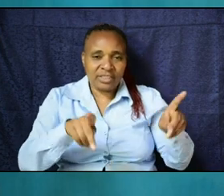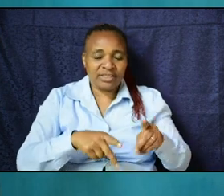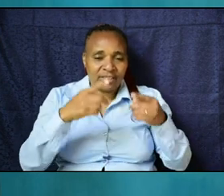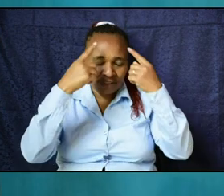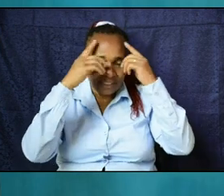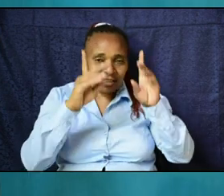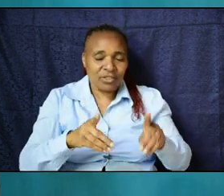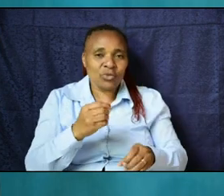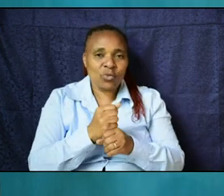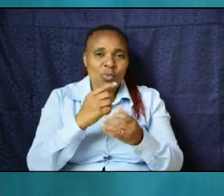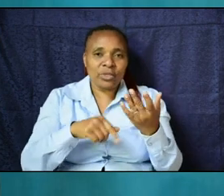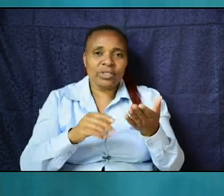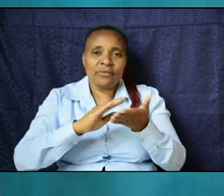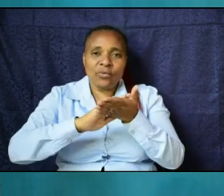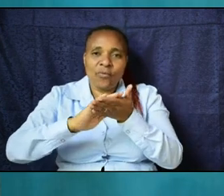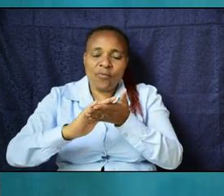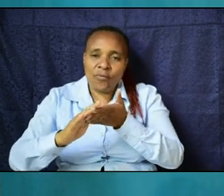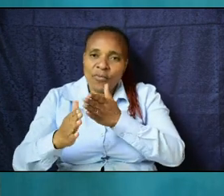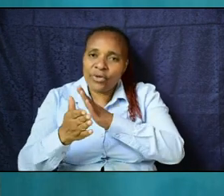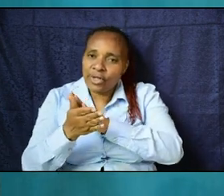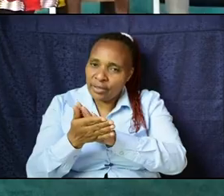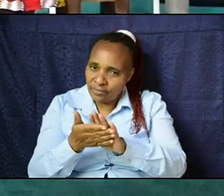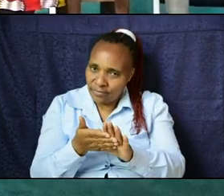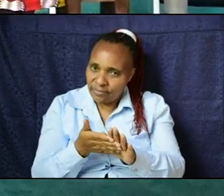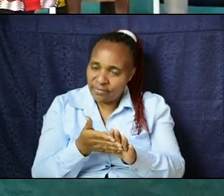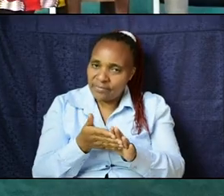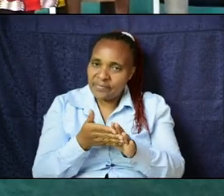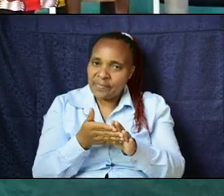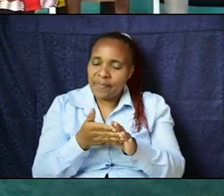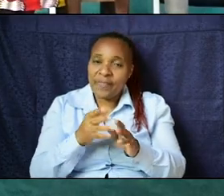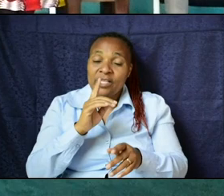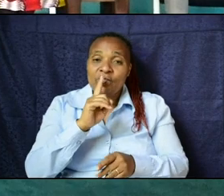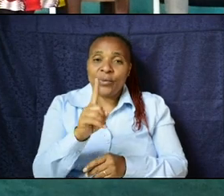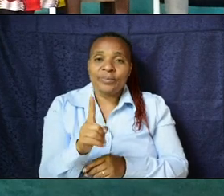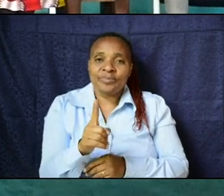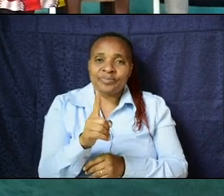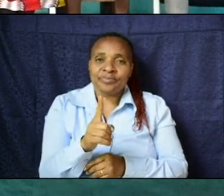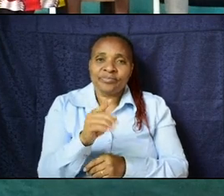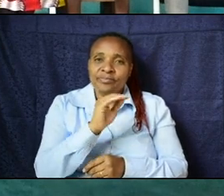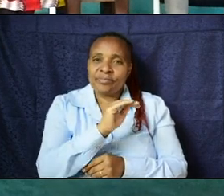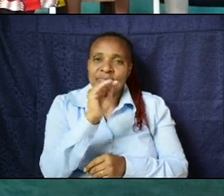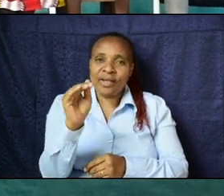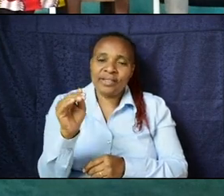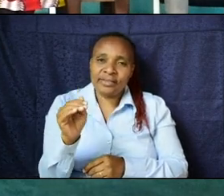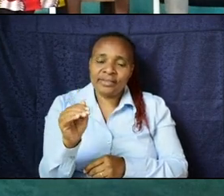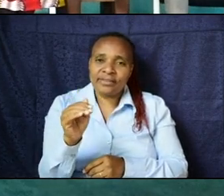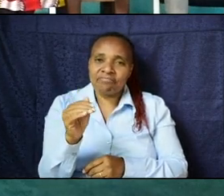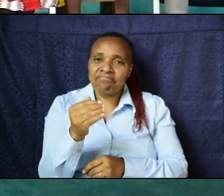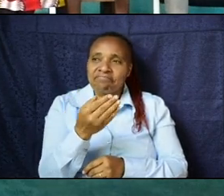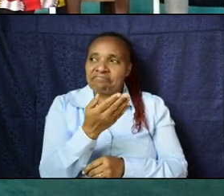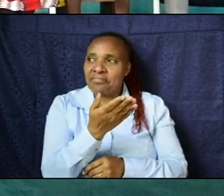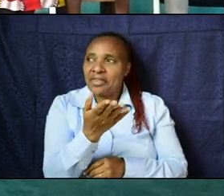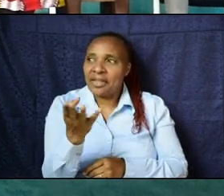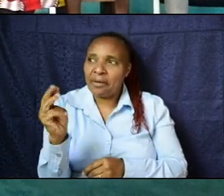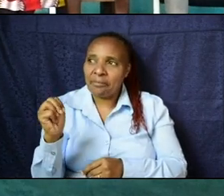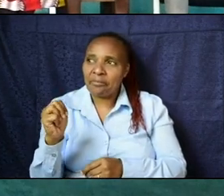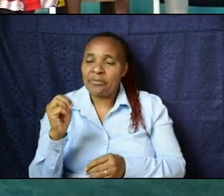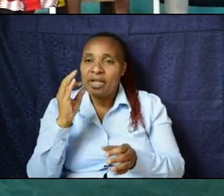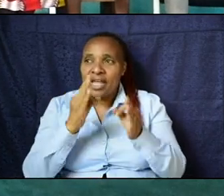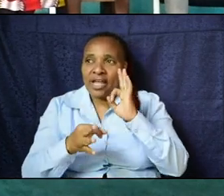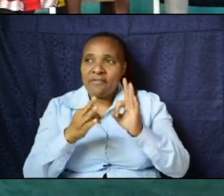to do? He forgives them. Amen, amen. Mm-hmm. So he asks them if his father is